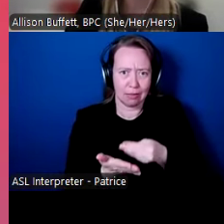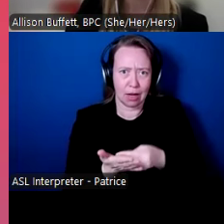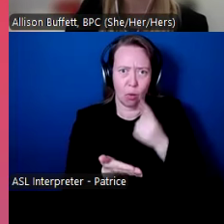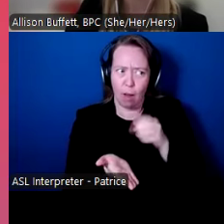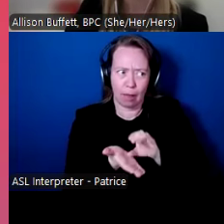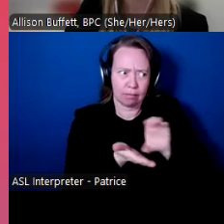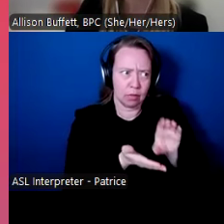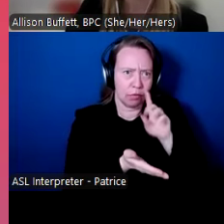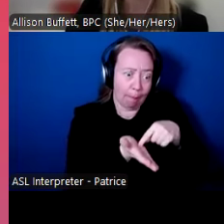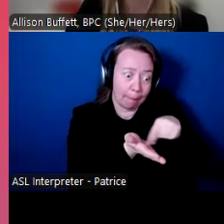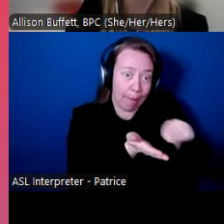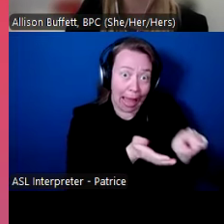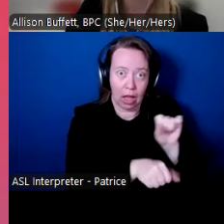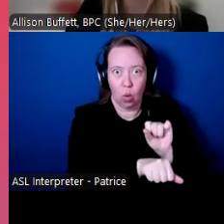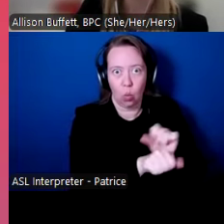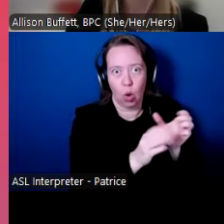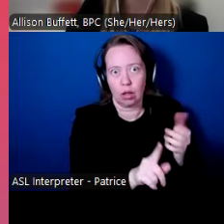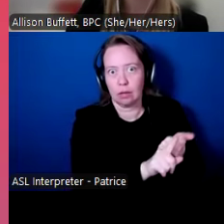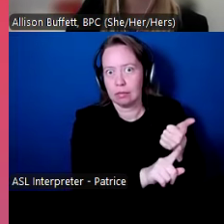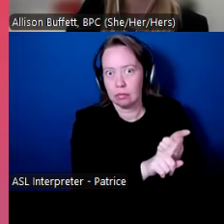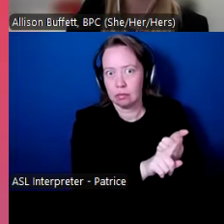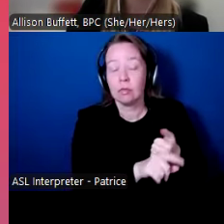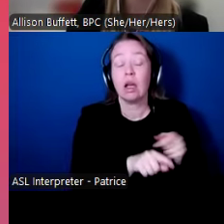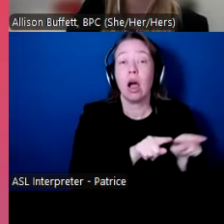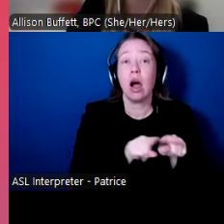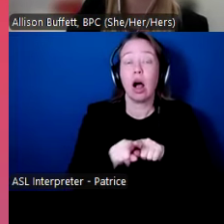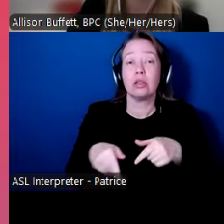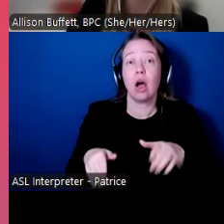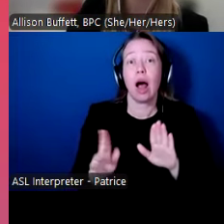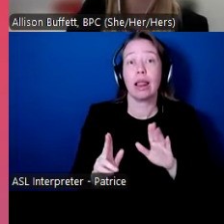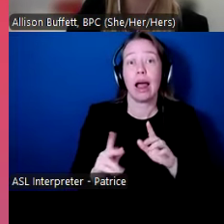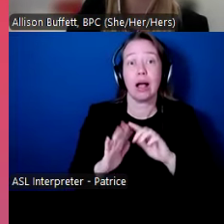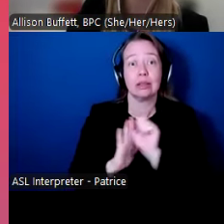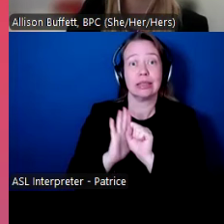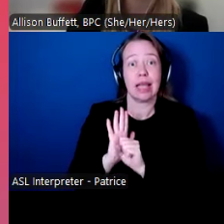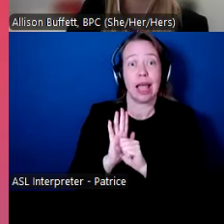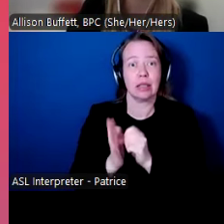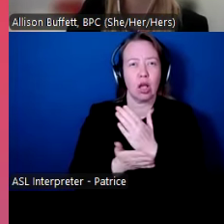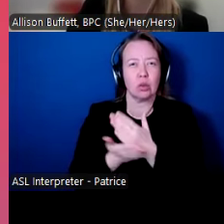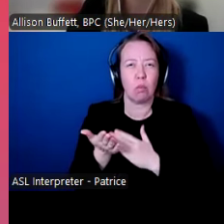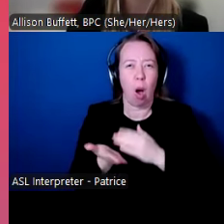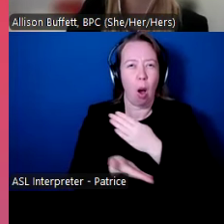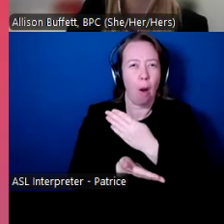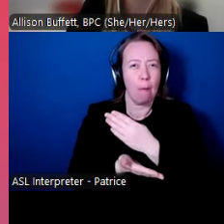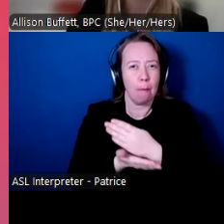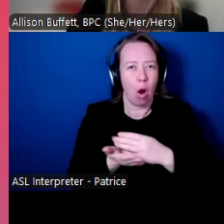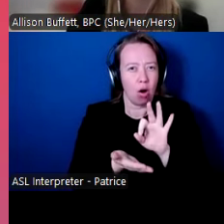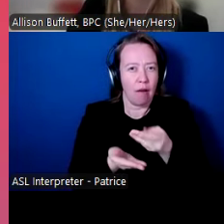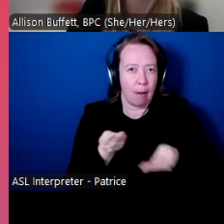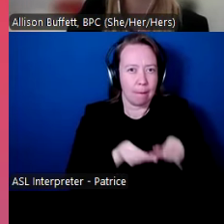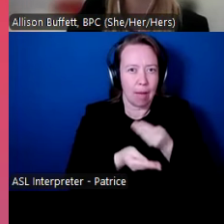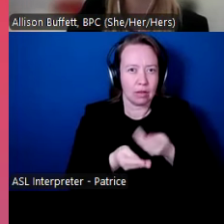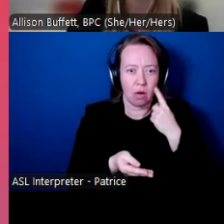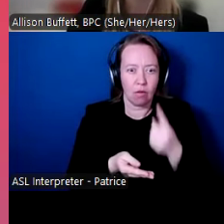The final rule also allows states to adopt a separate percentage for small providers and apply for hardship